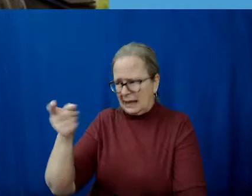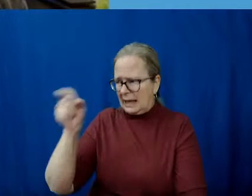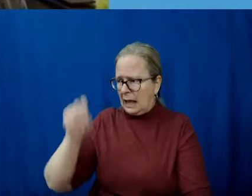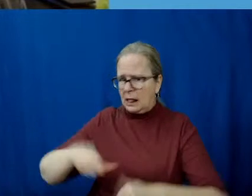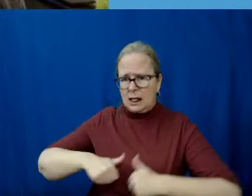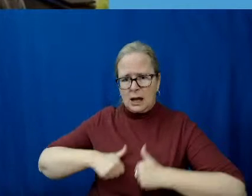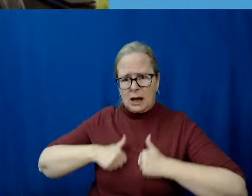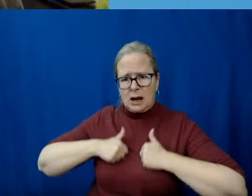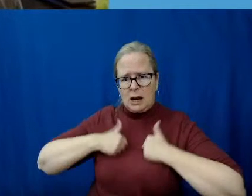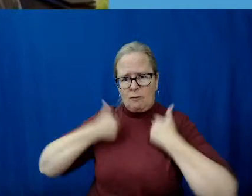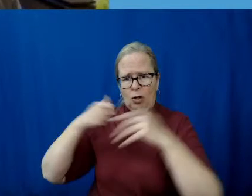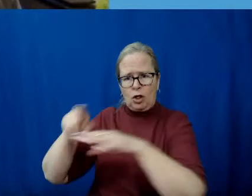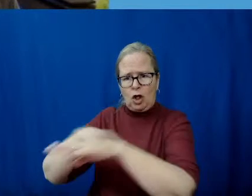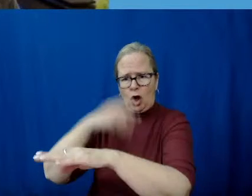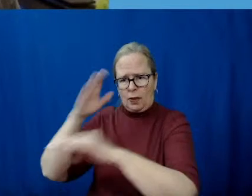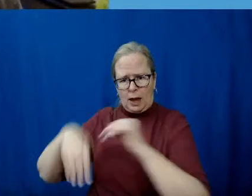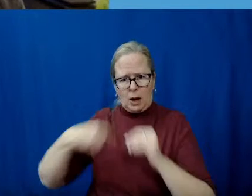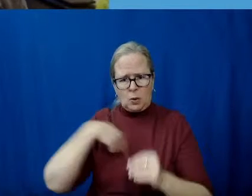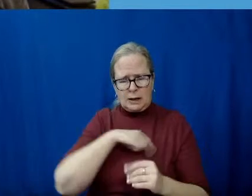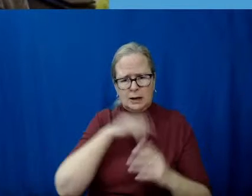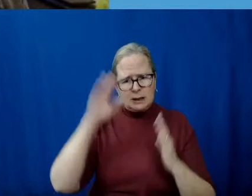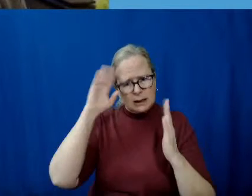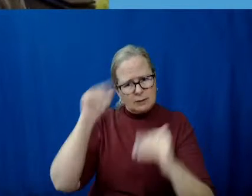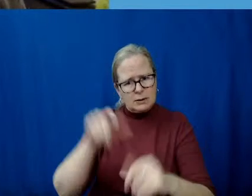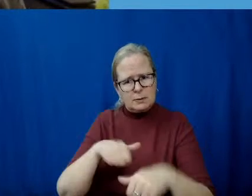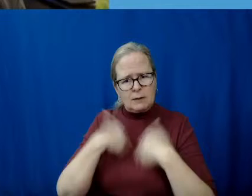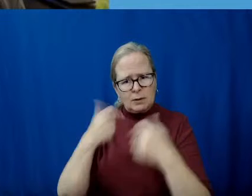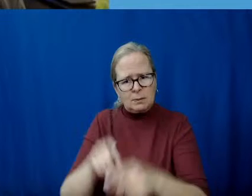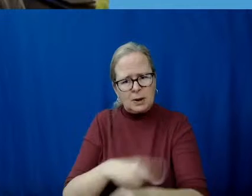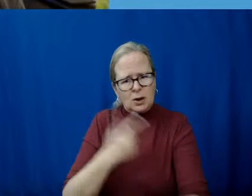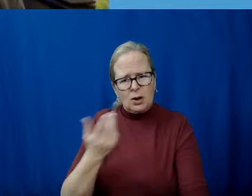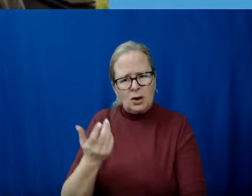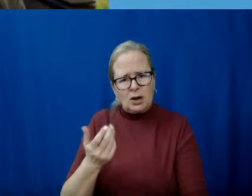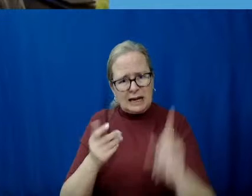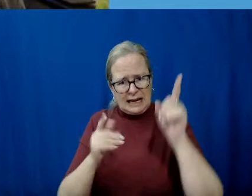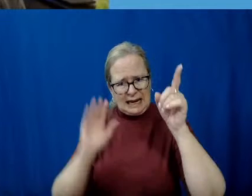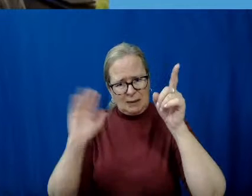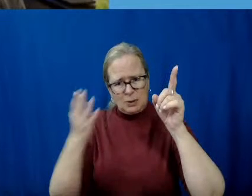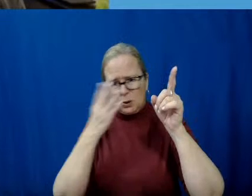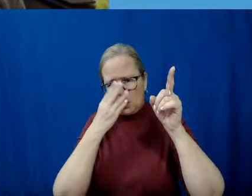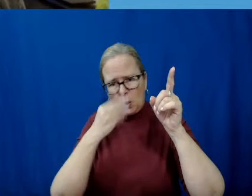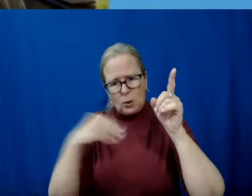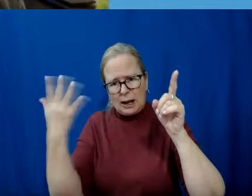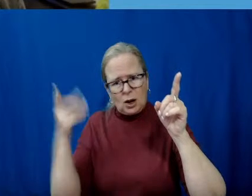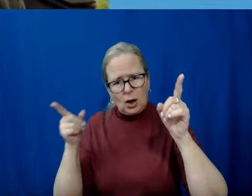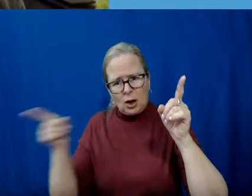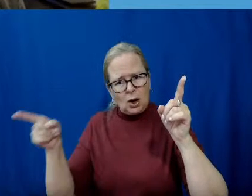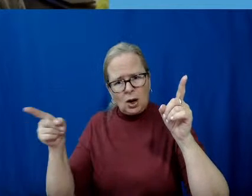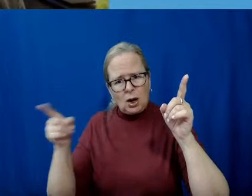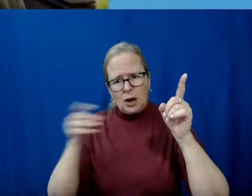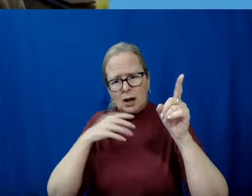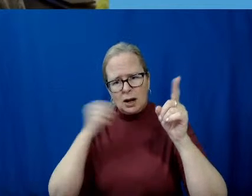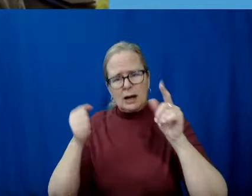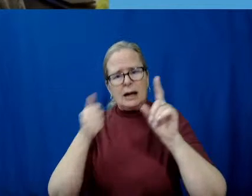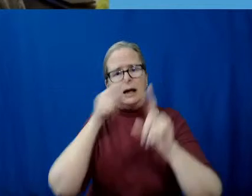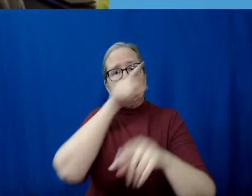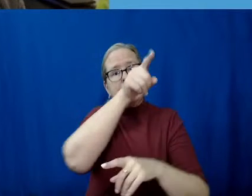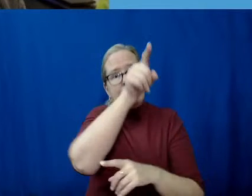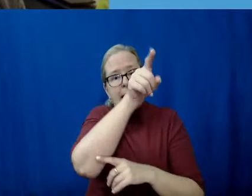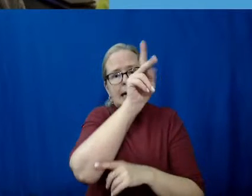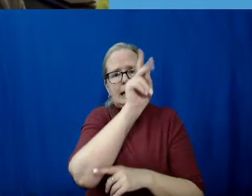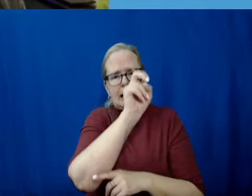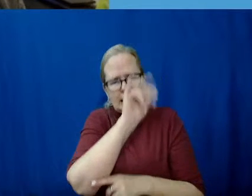set up the bad optics for himself going back to the summer of 2019 by trying to downplay